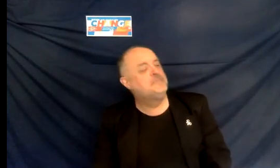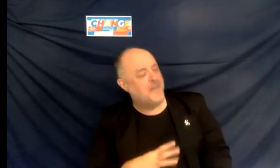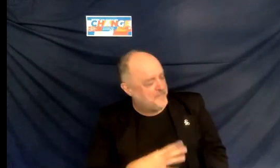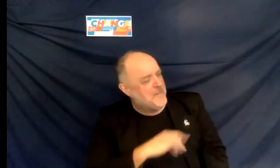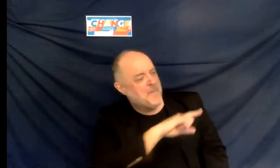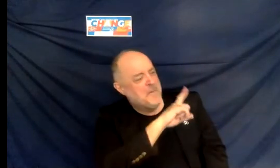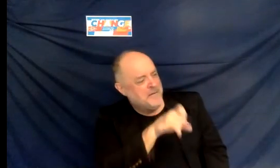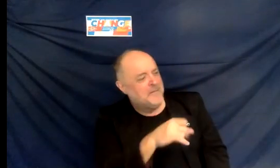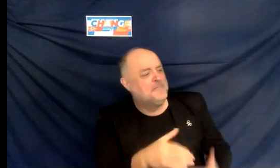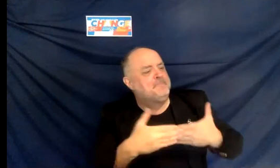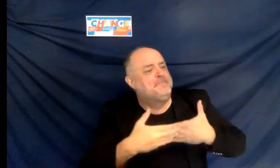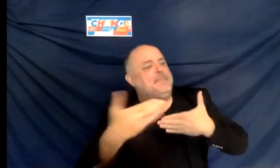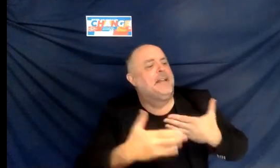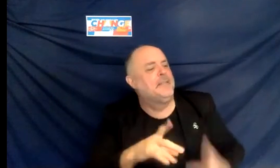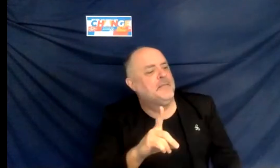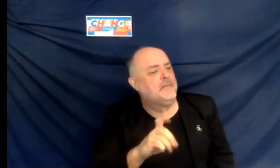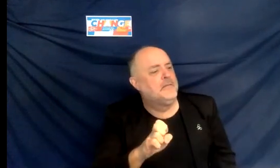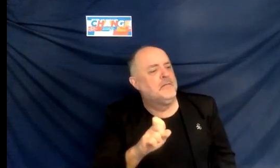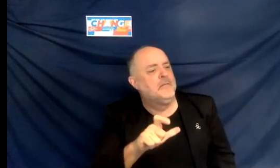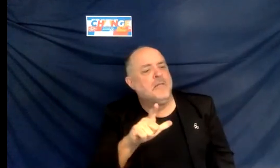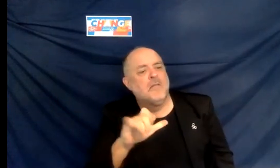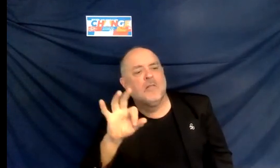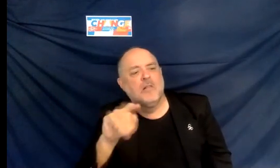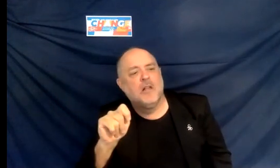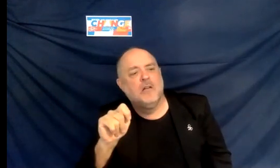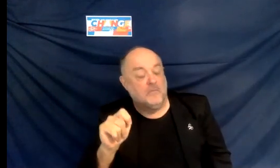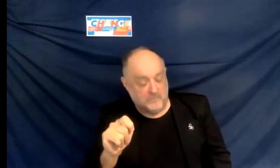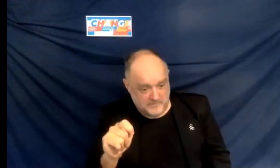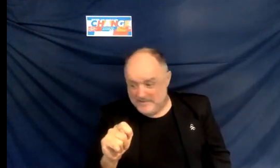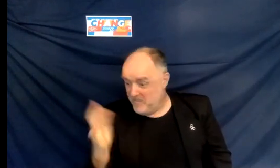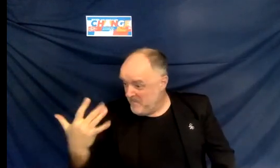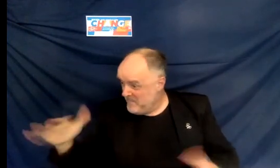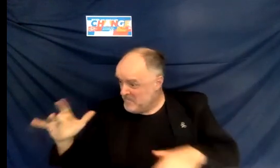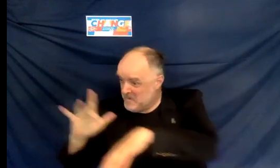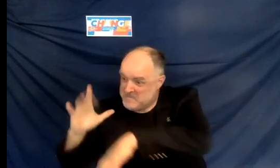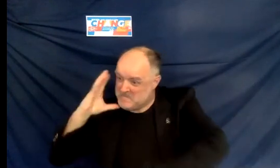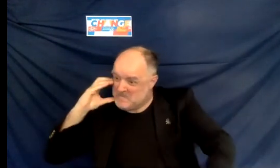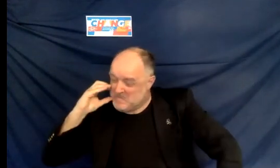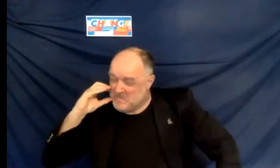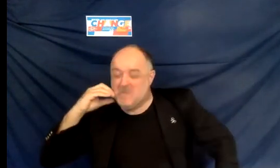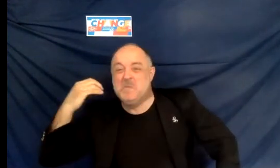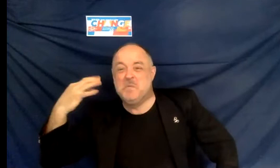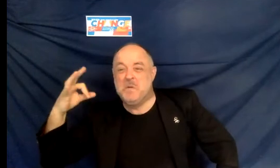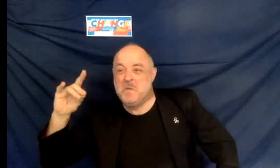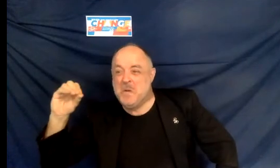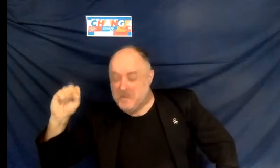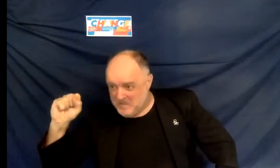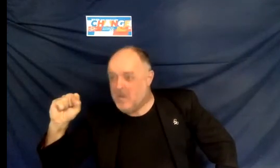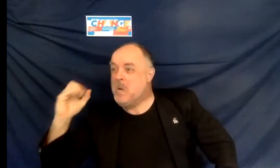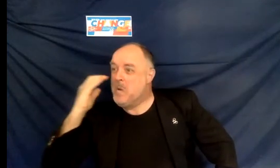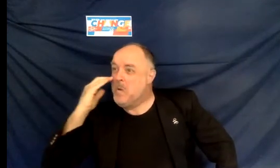is about what's next for Delft. Someone had actually been here in the 80s and knows the